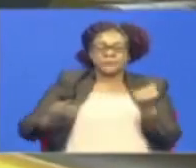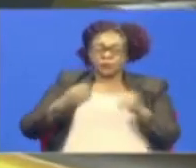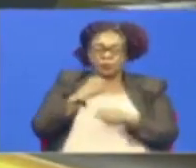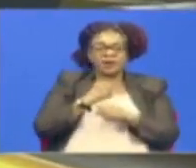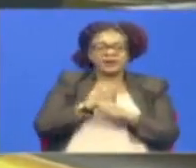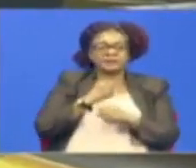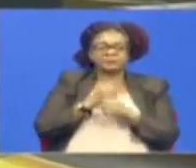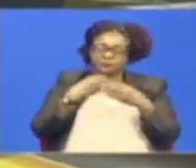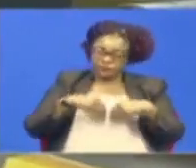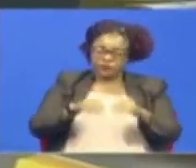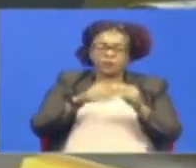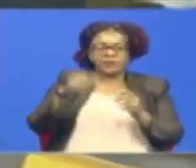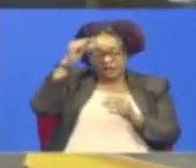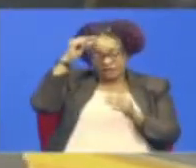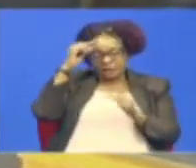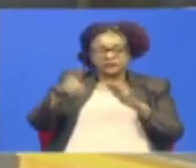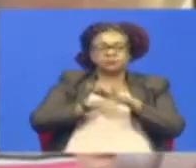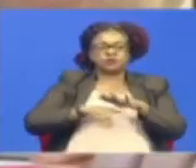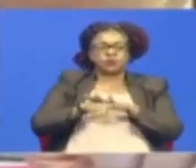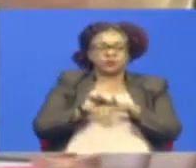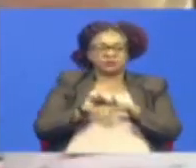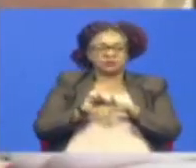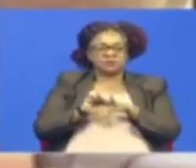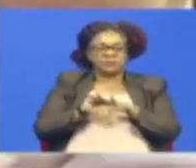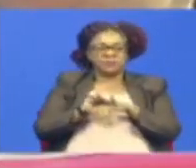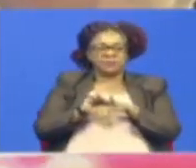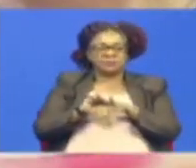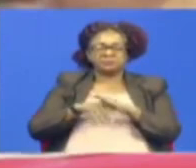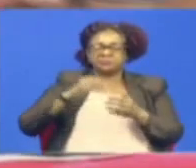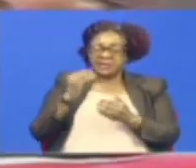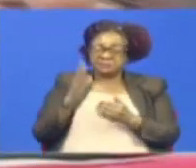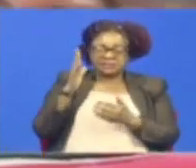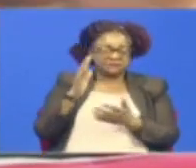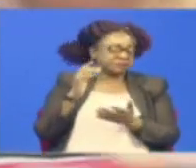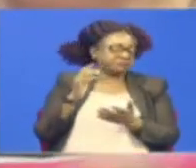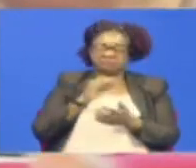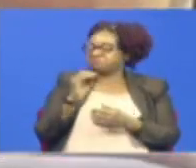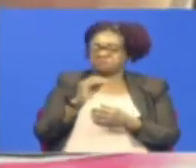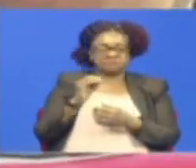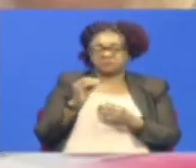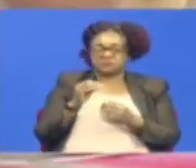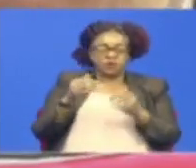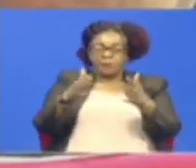in accordance with the government protocols. Gharama ilikuwa kidogo, ni mochari bill,